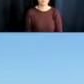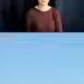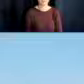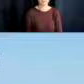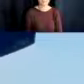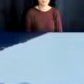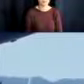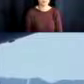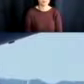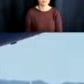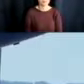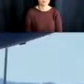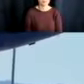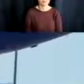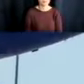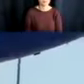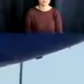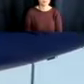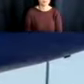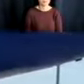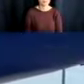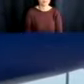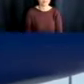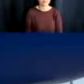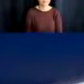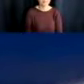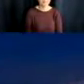Look at the luggage bin. It's all ready to come down.